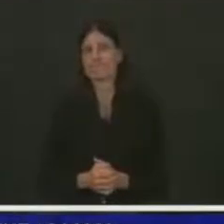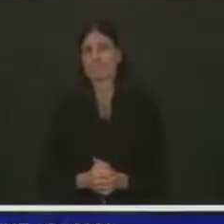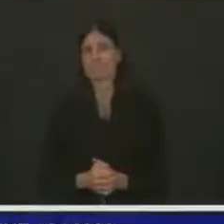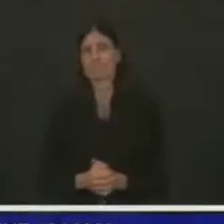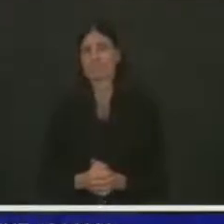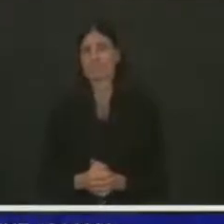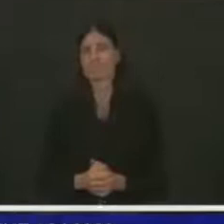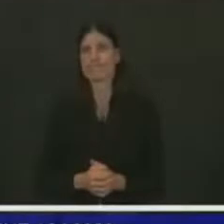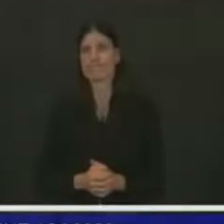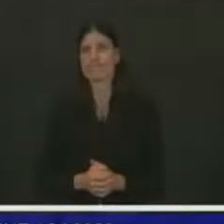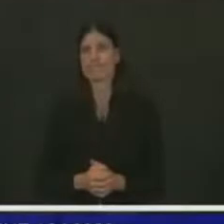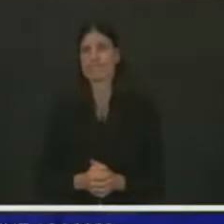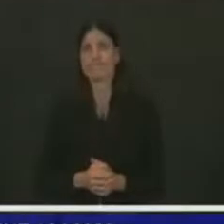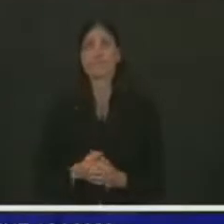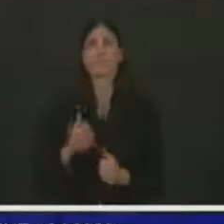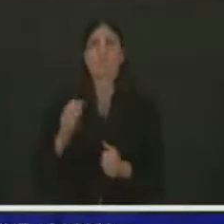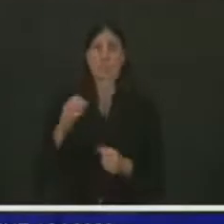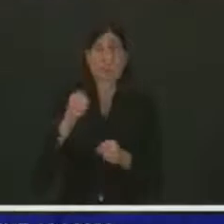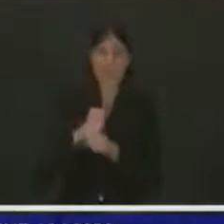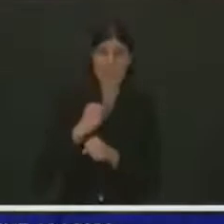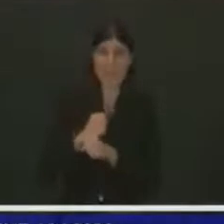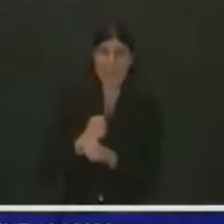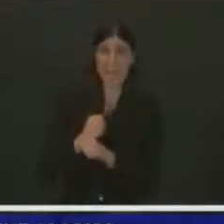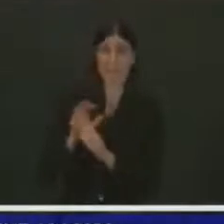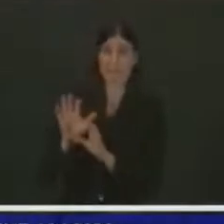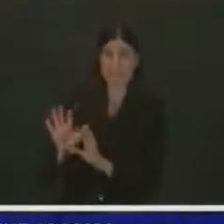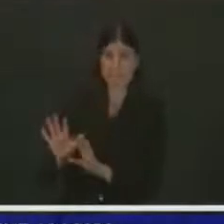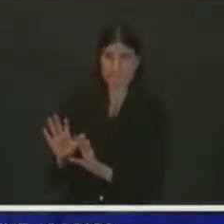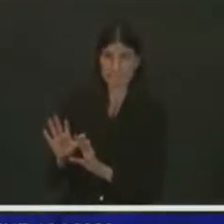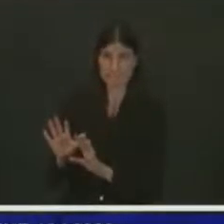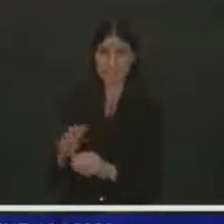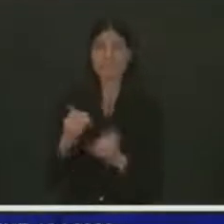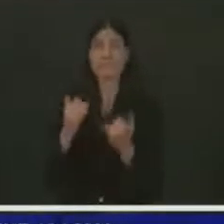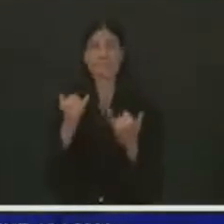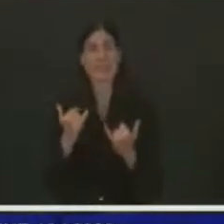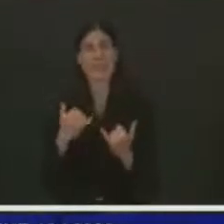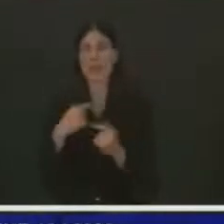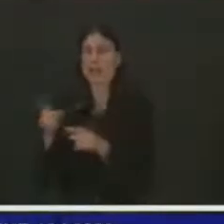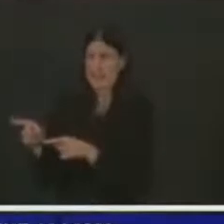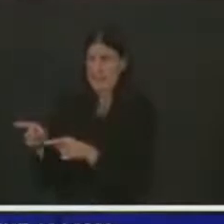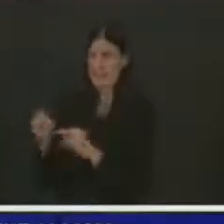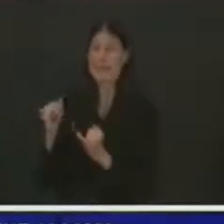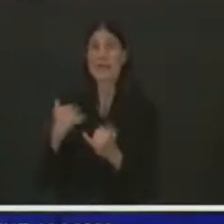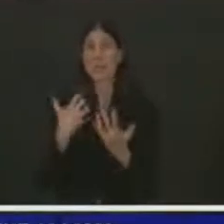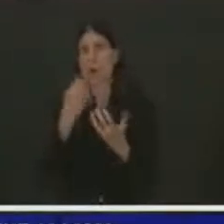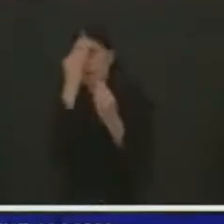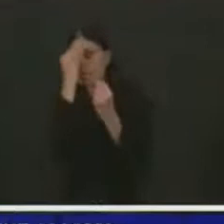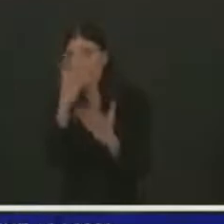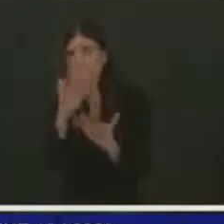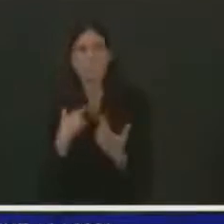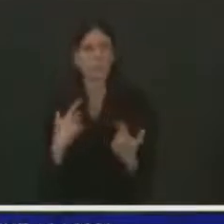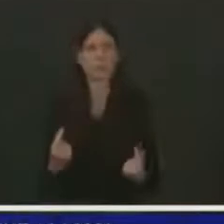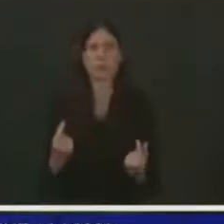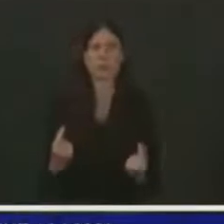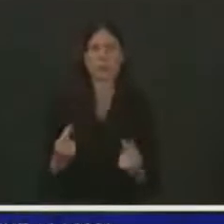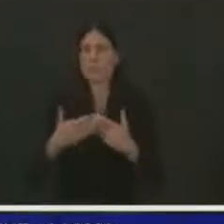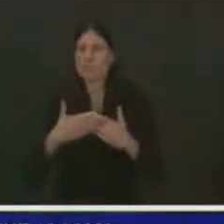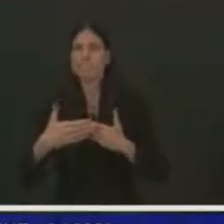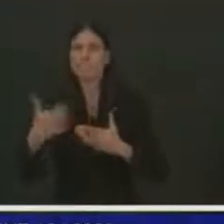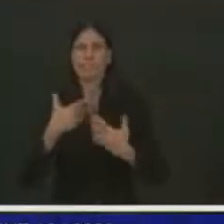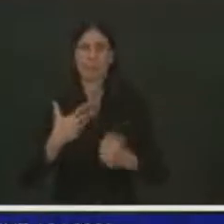That information motivates us to continue to do our best to stay in front of